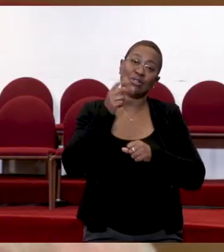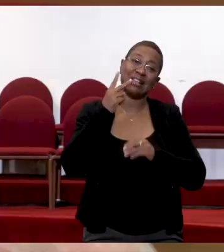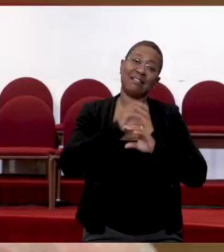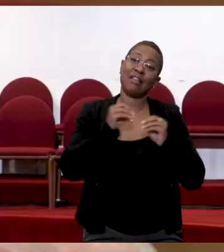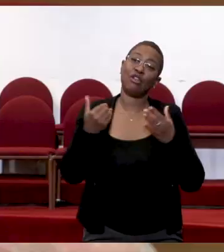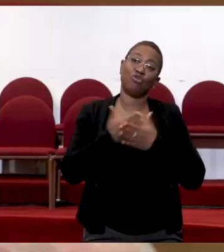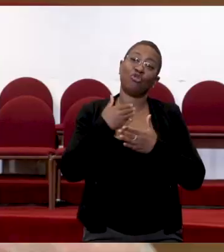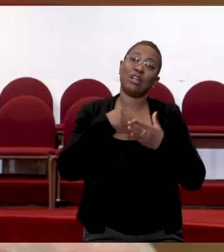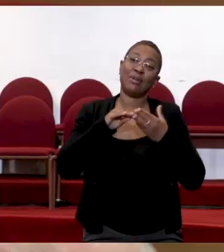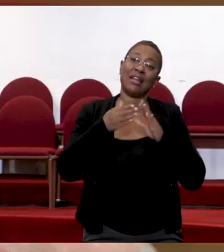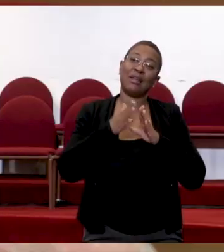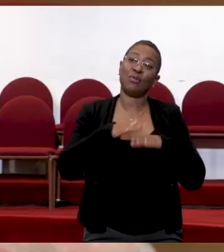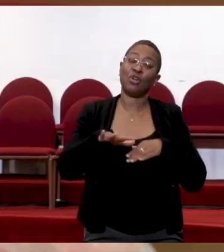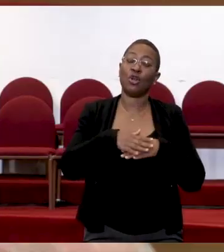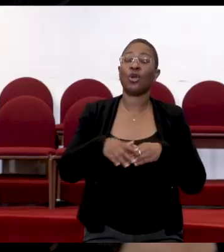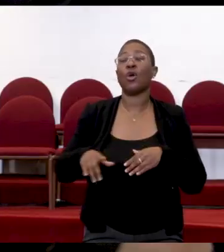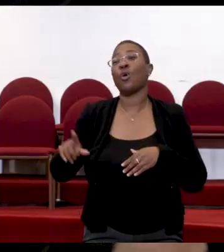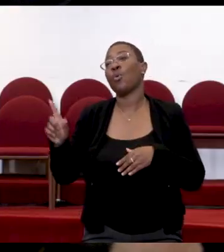So what neighborhood are you in?